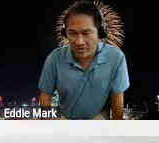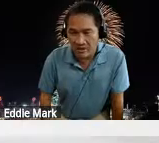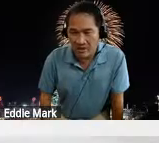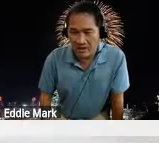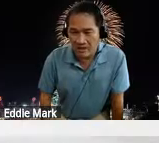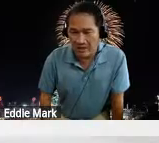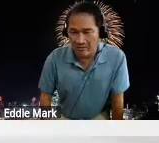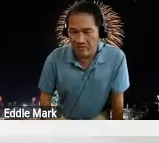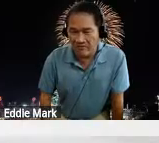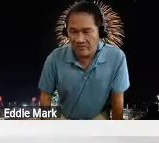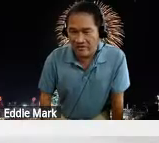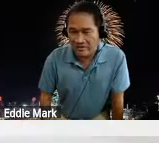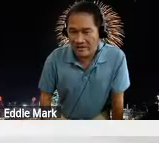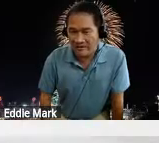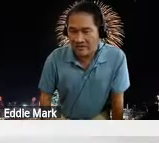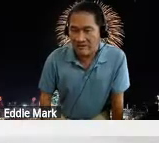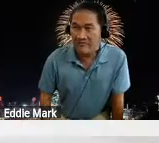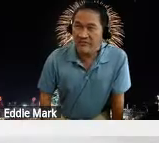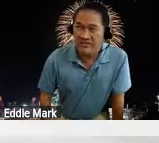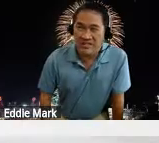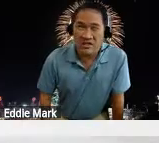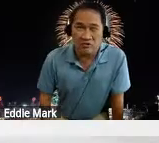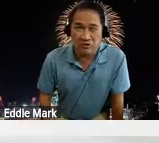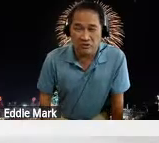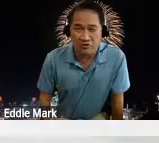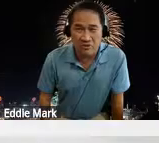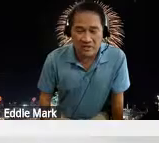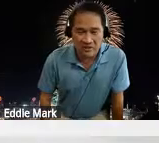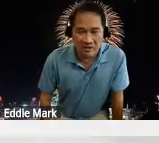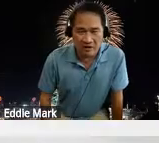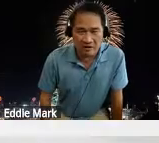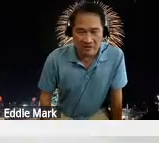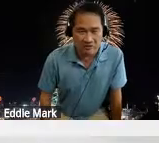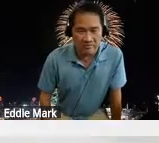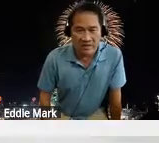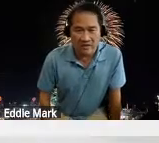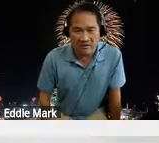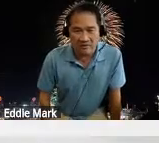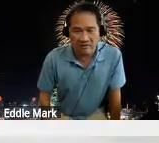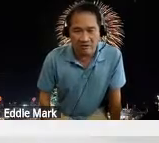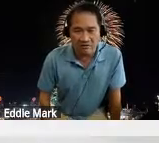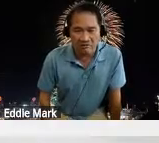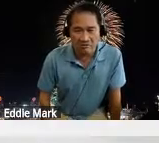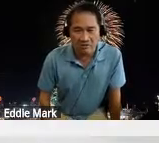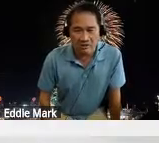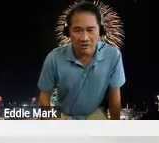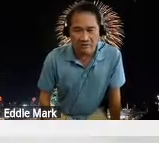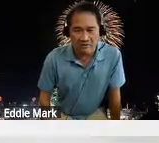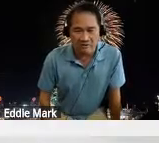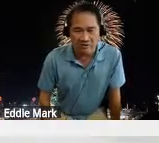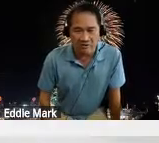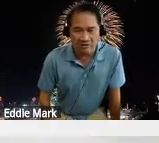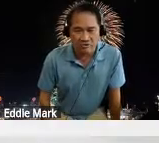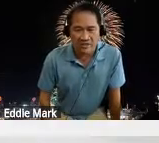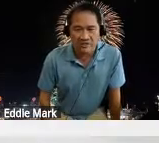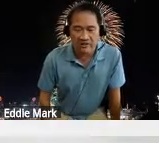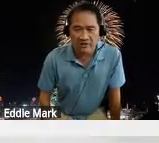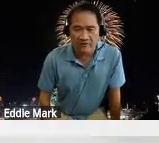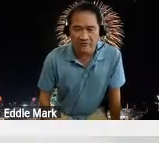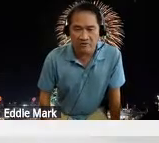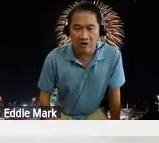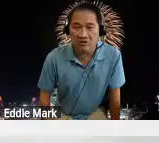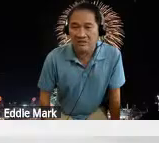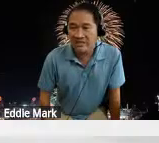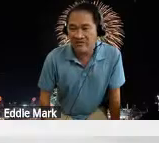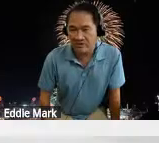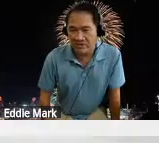Avenue. We feel that it's 1,500 units. It's going to be a long, what do you call it, stretch